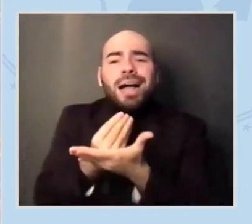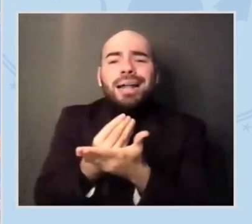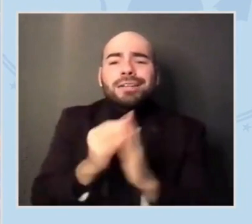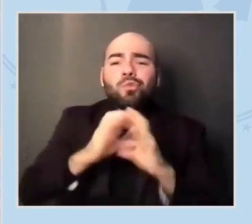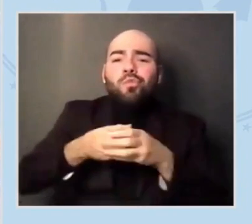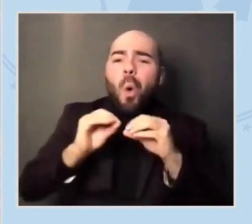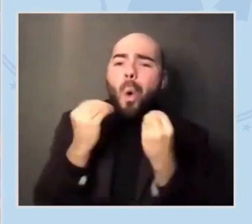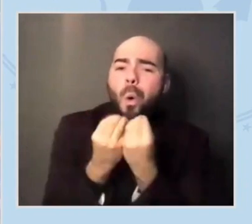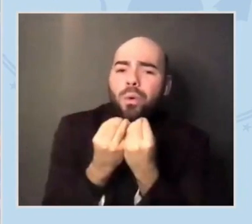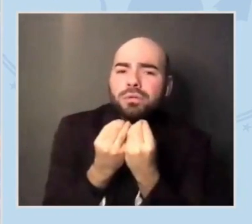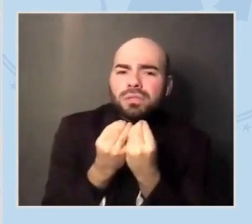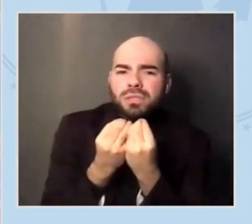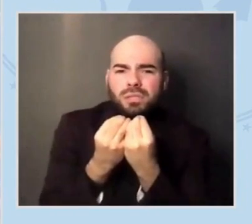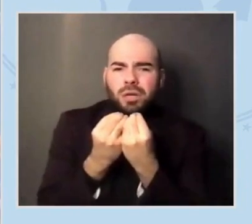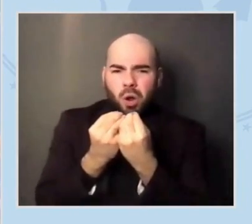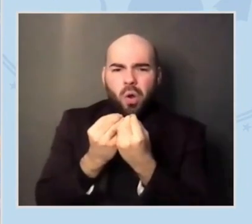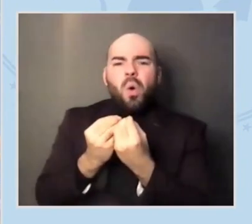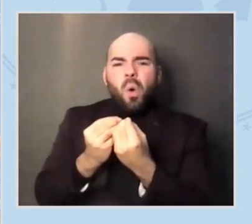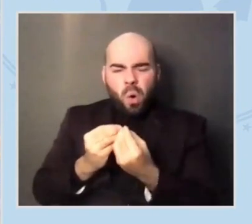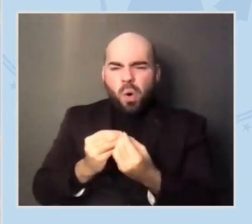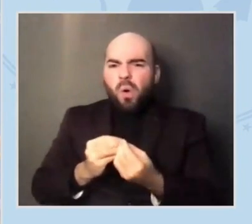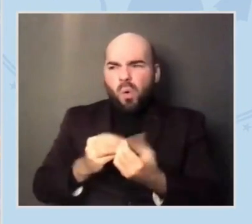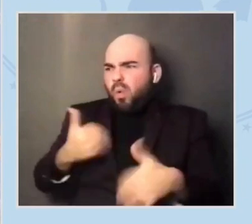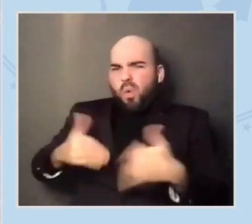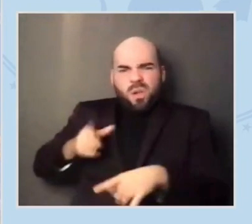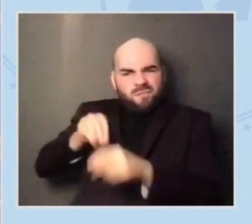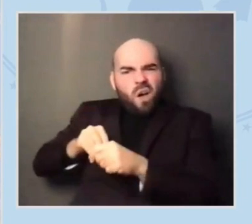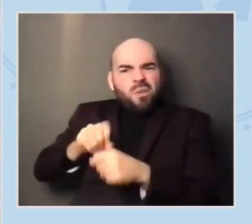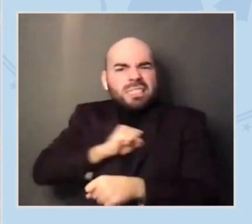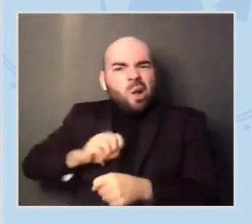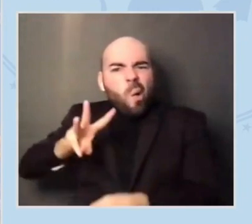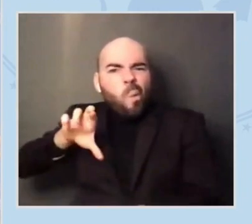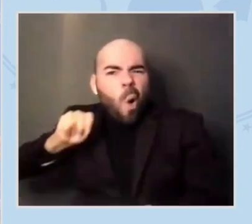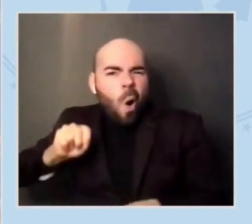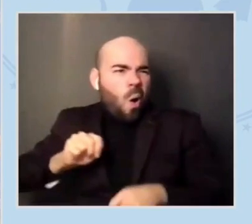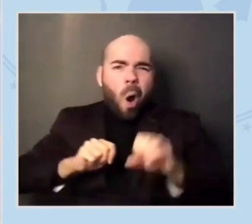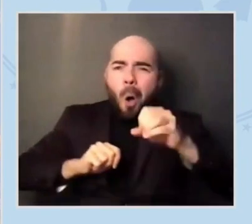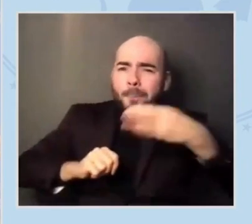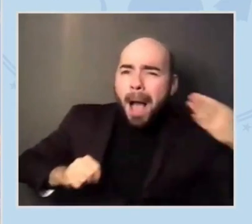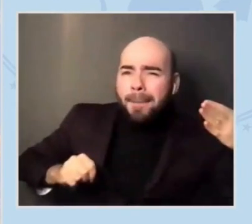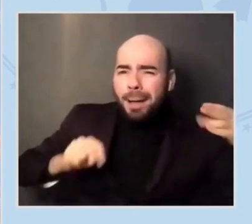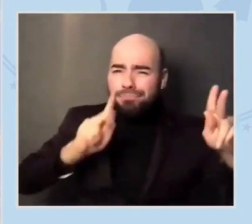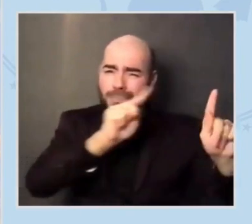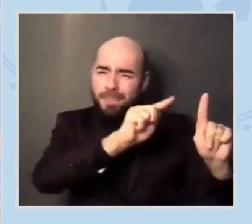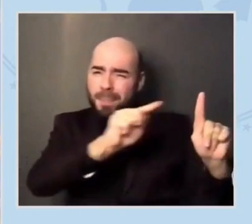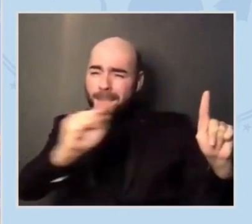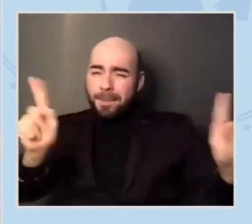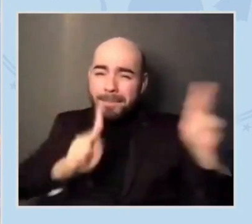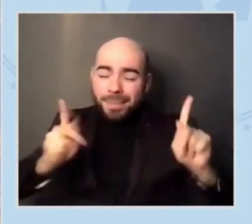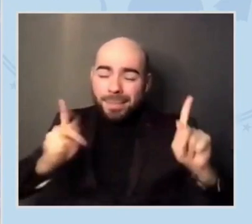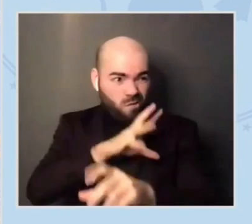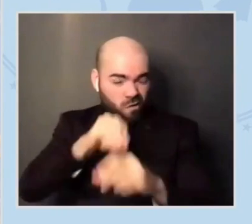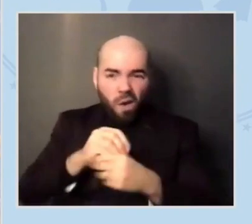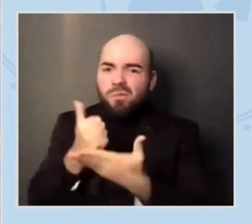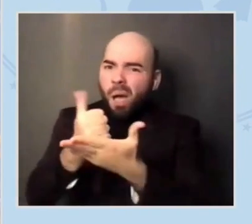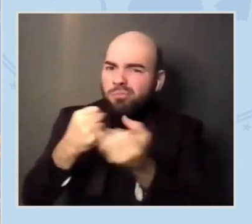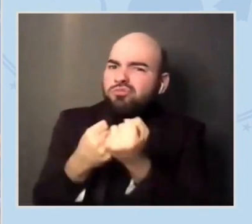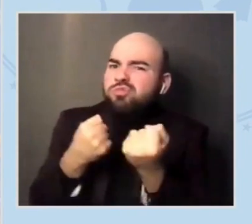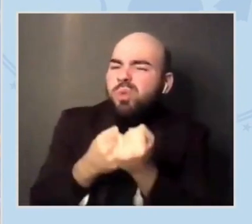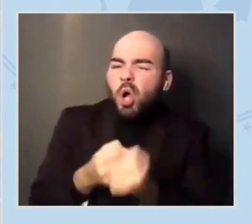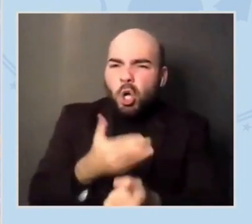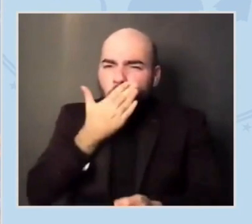good. It's designed to protect consumers and working people from unfair, deceptive, and abusive financial practices. And now Wally will be